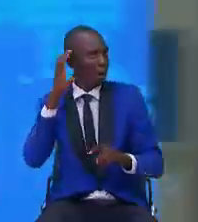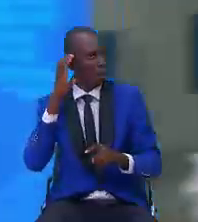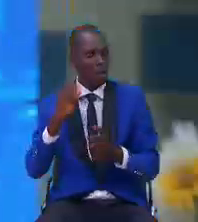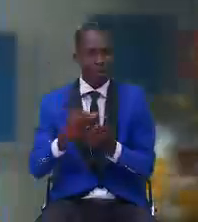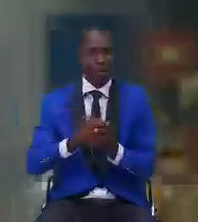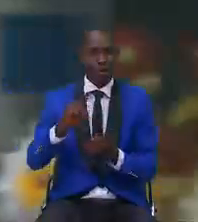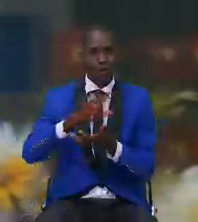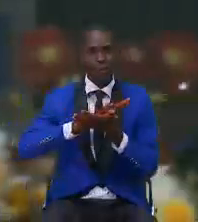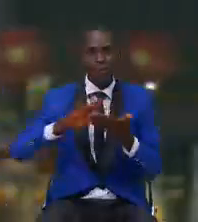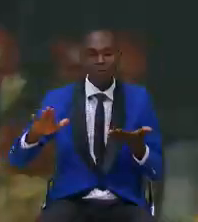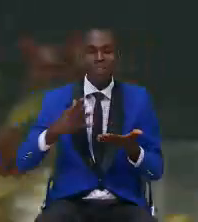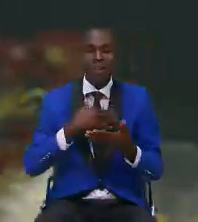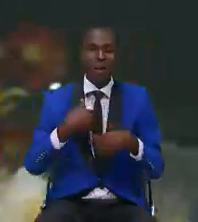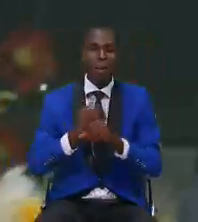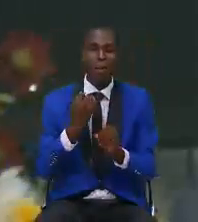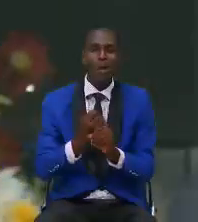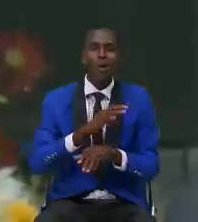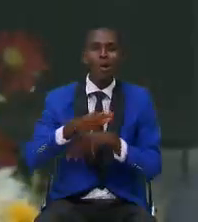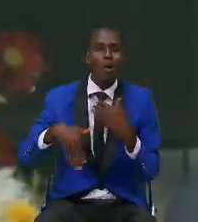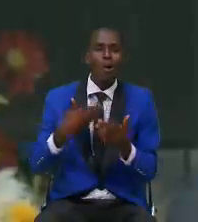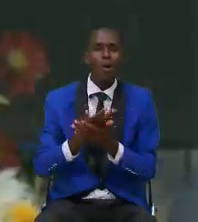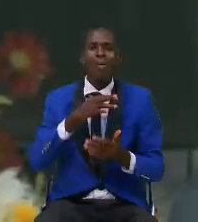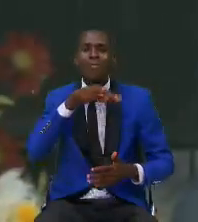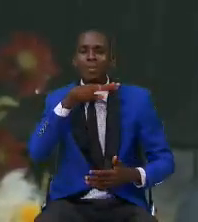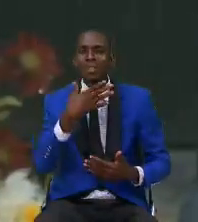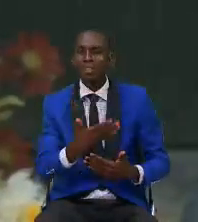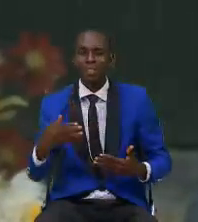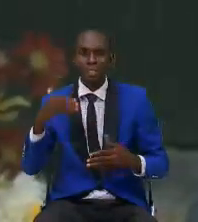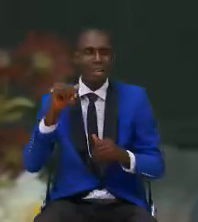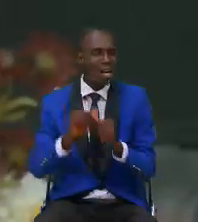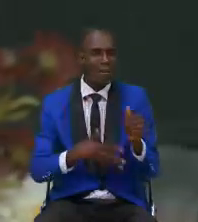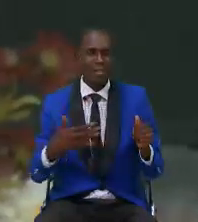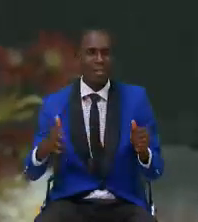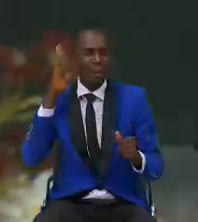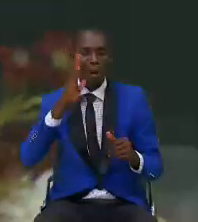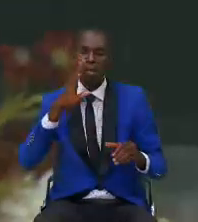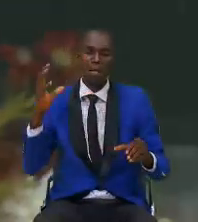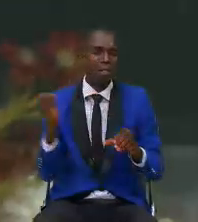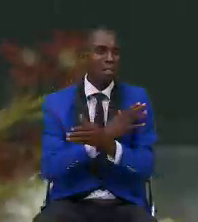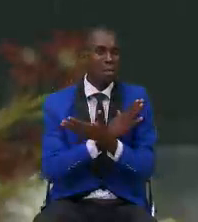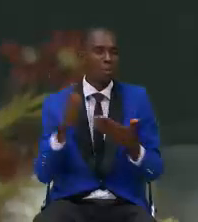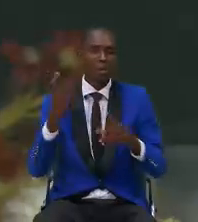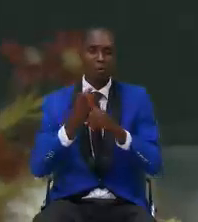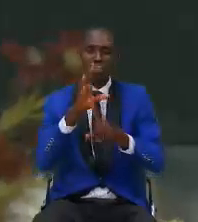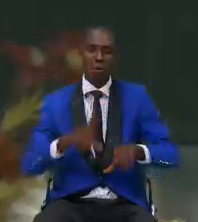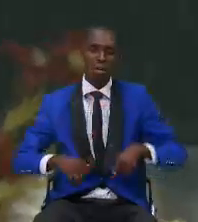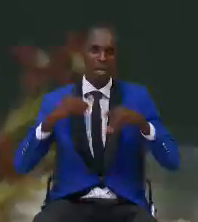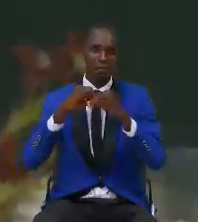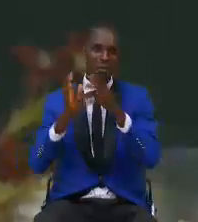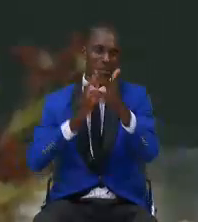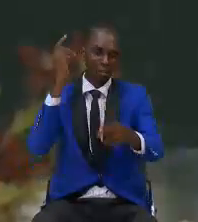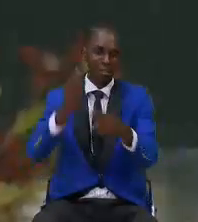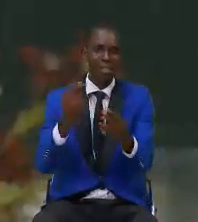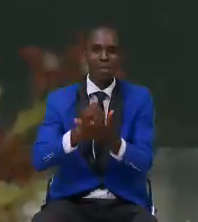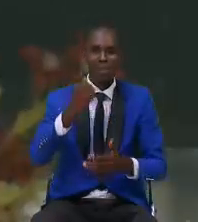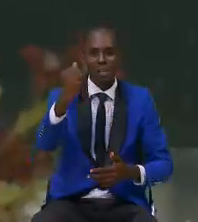come, the Lord will wash you clean, and all those defilements, everything will